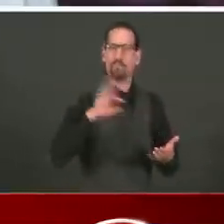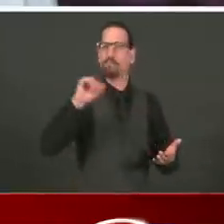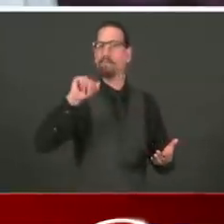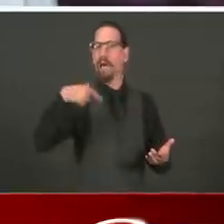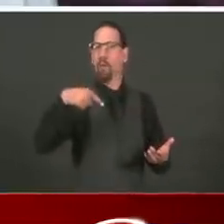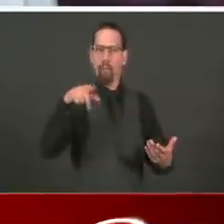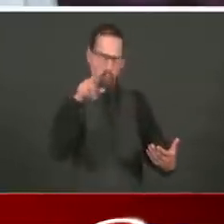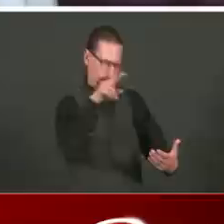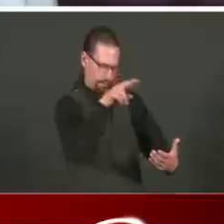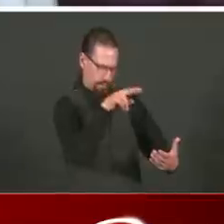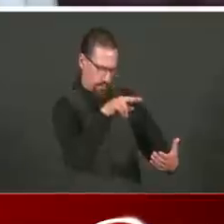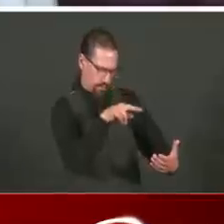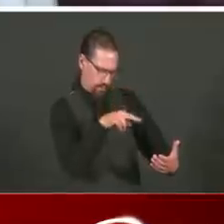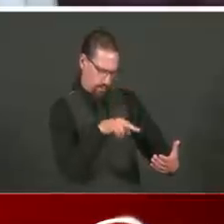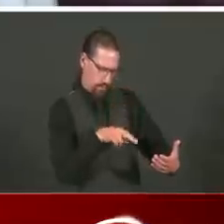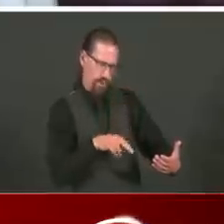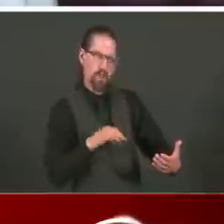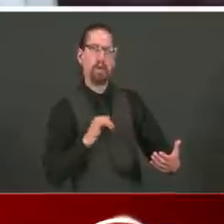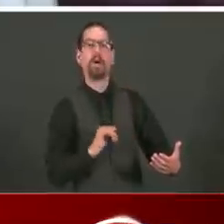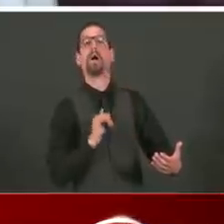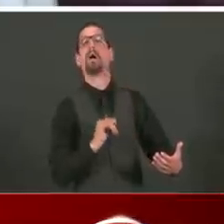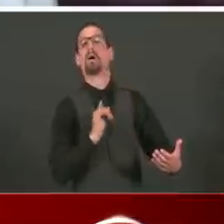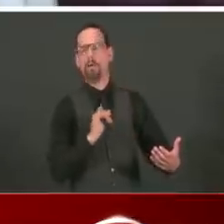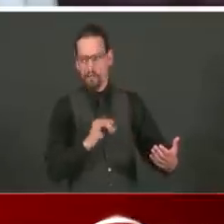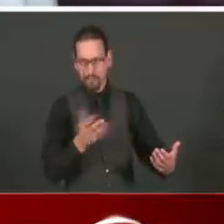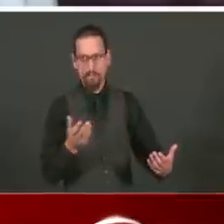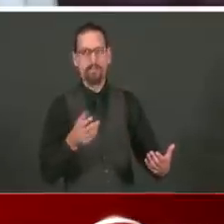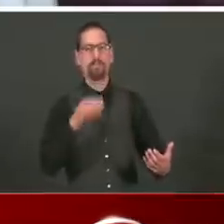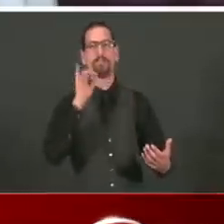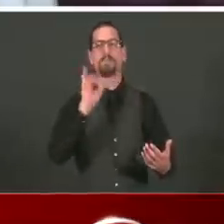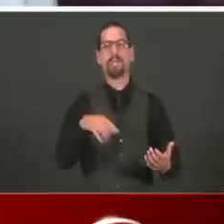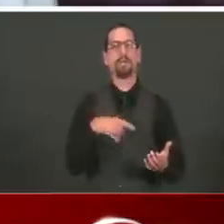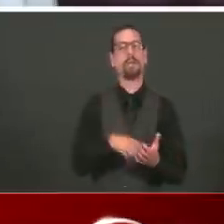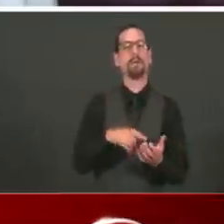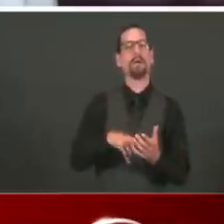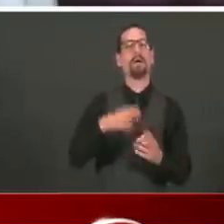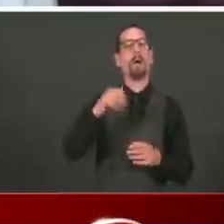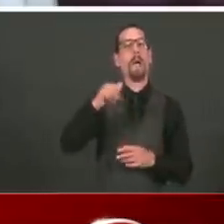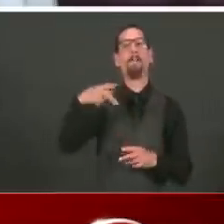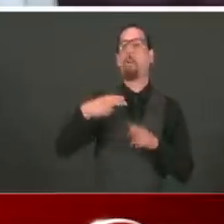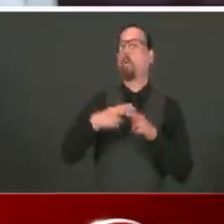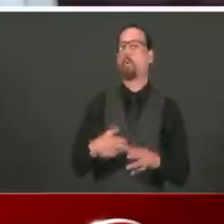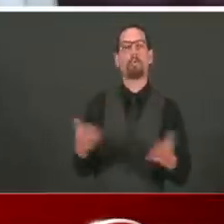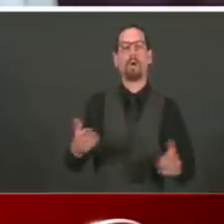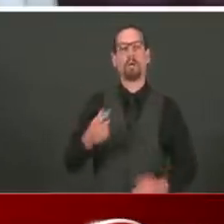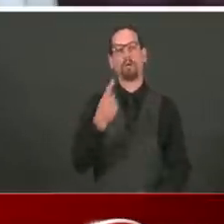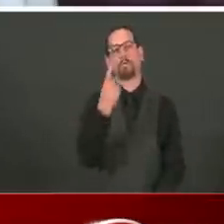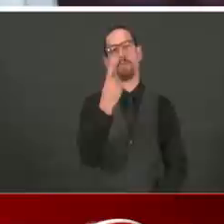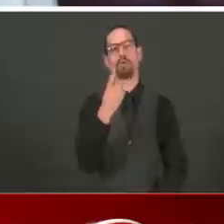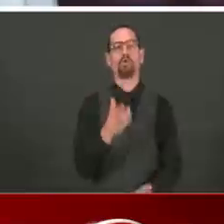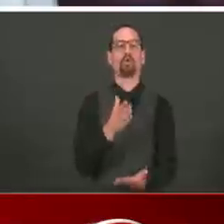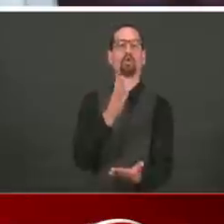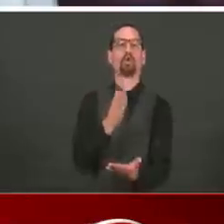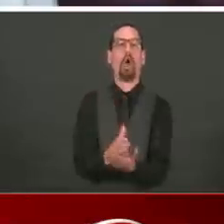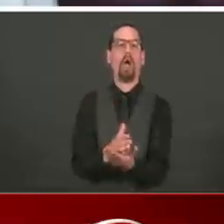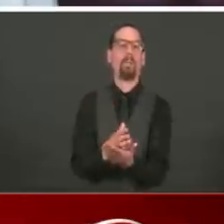I'm trying to say this is kind of a one-stop place to go, and hopefully you'll get the information you need so you can